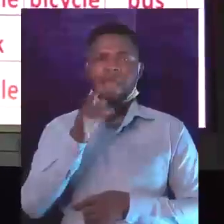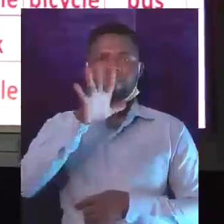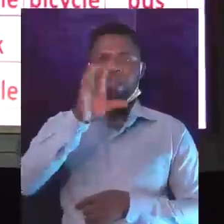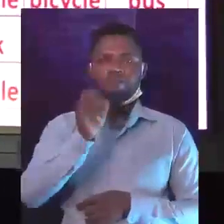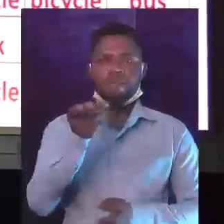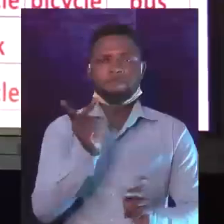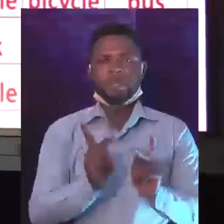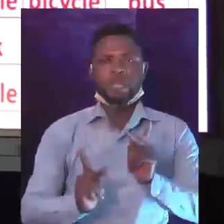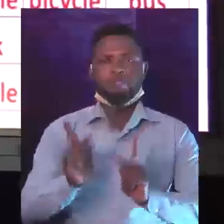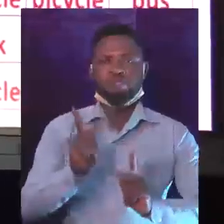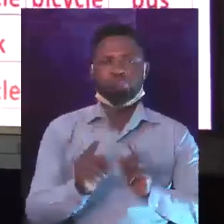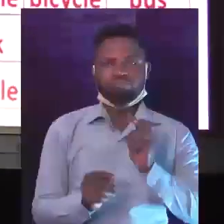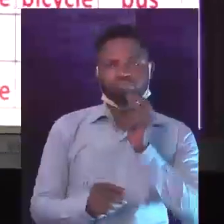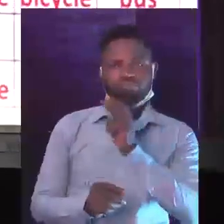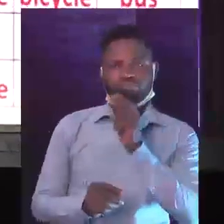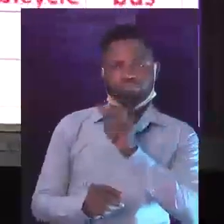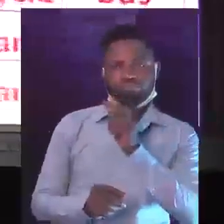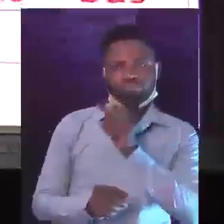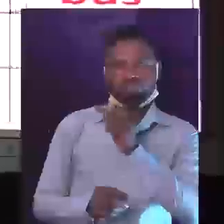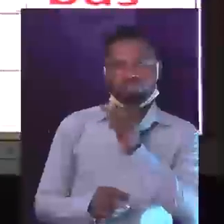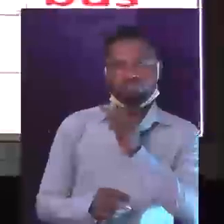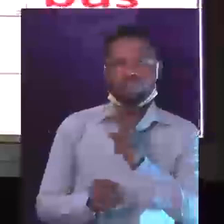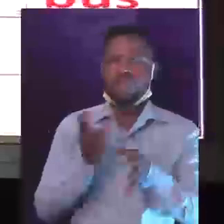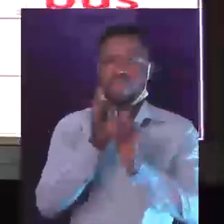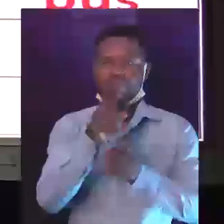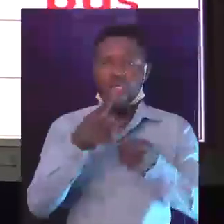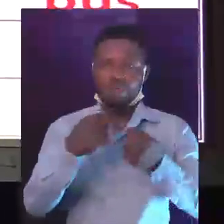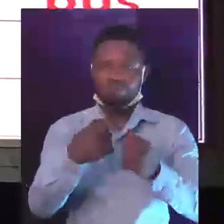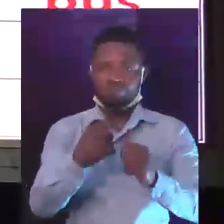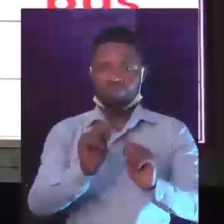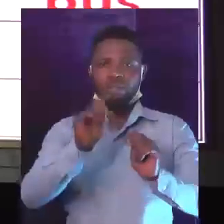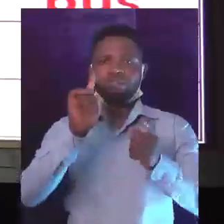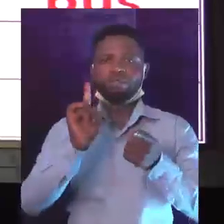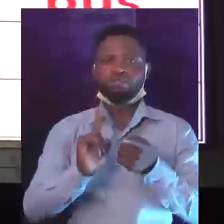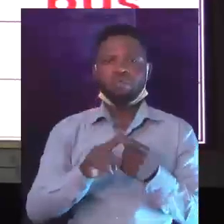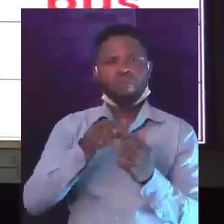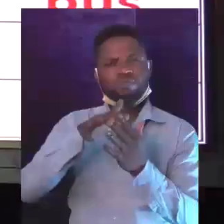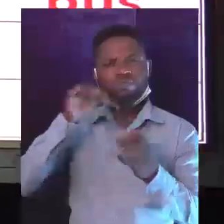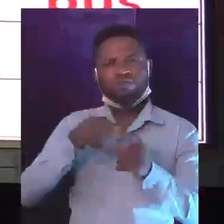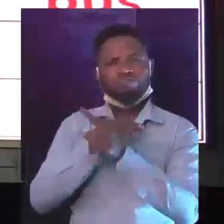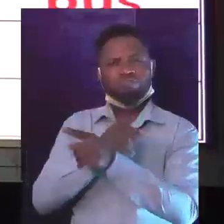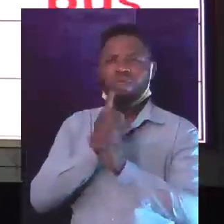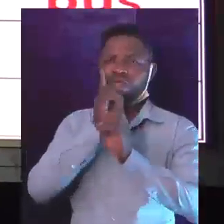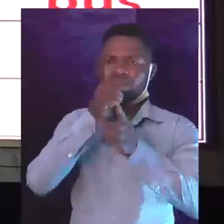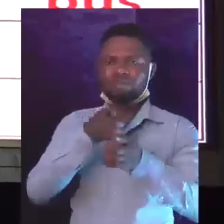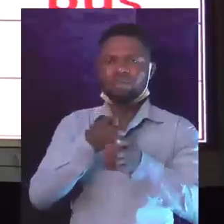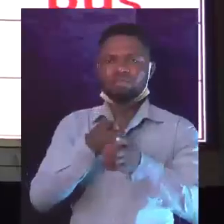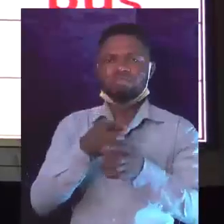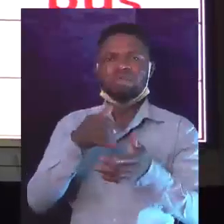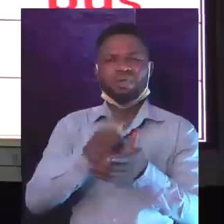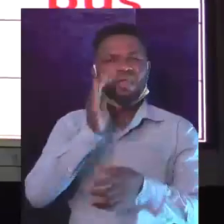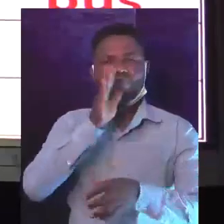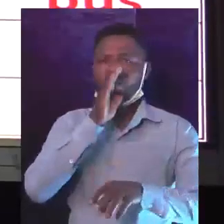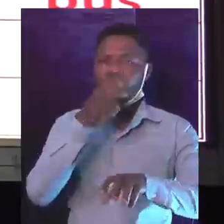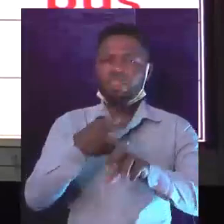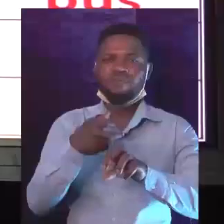I get a zoom on this? If you try to study this data, it will be